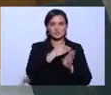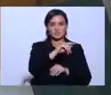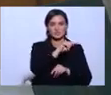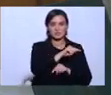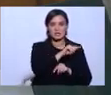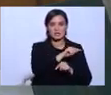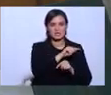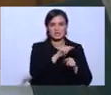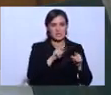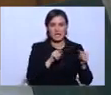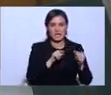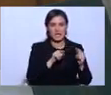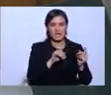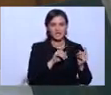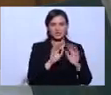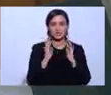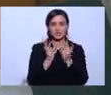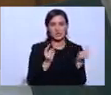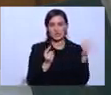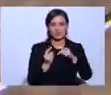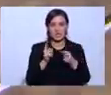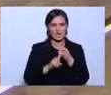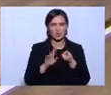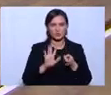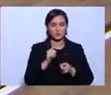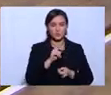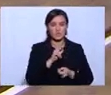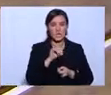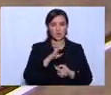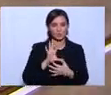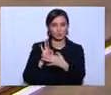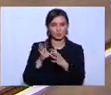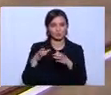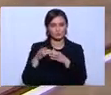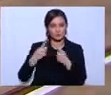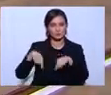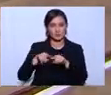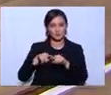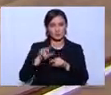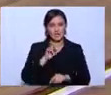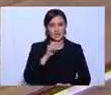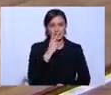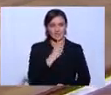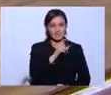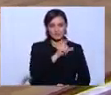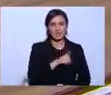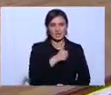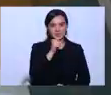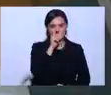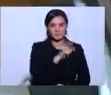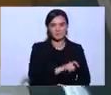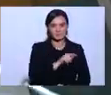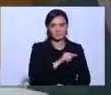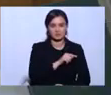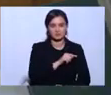social strata as Huck. But Huck looks at Jim and sees a good man. And who does he rely on for that